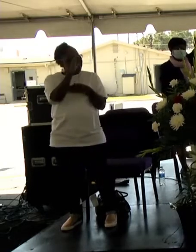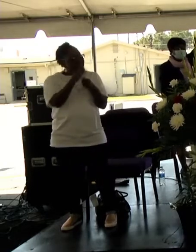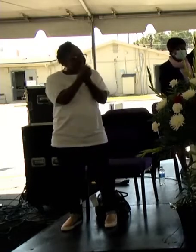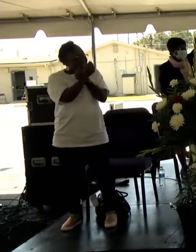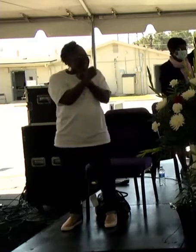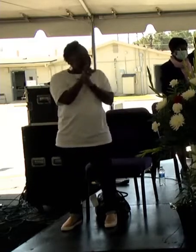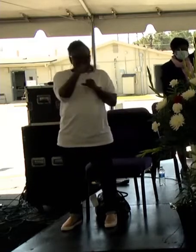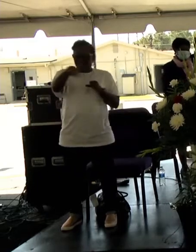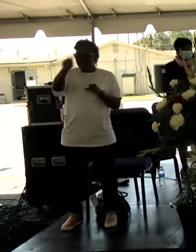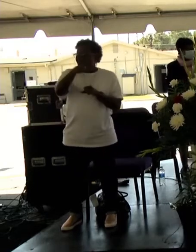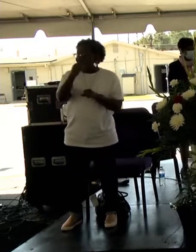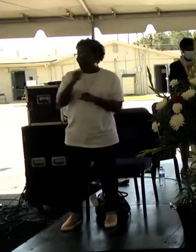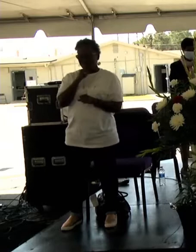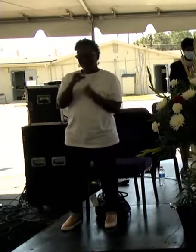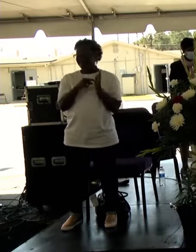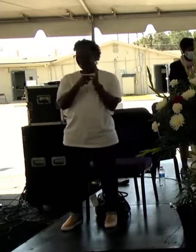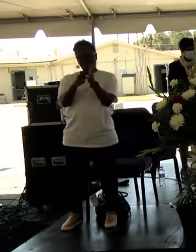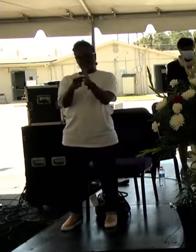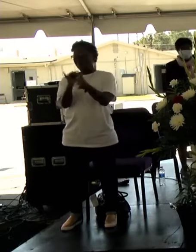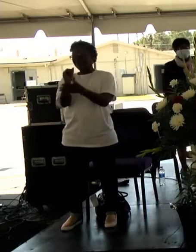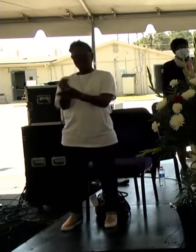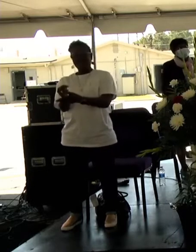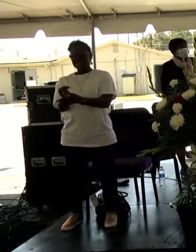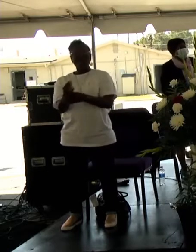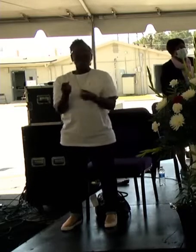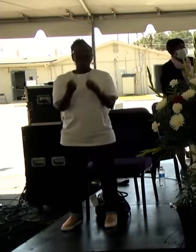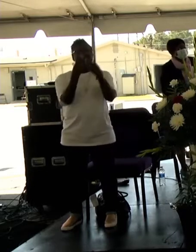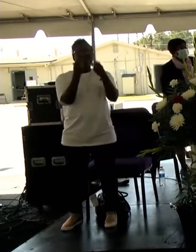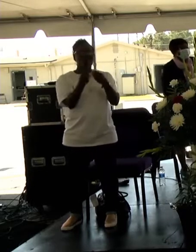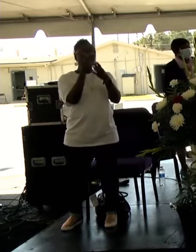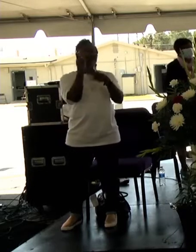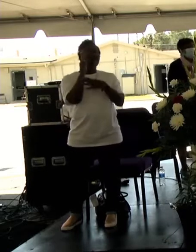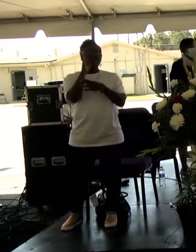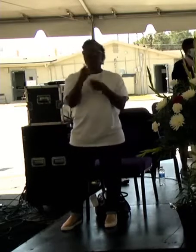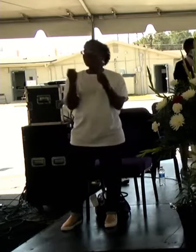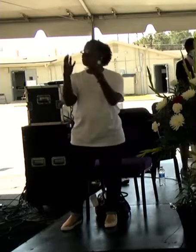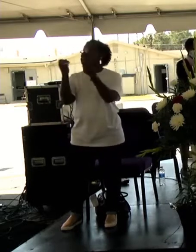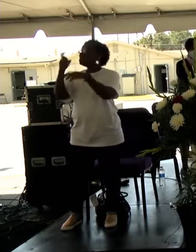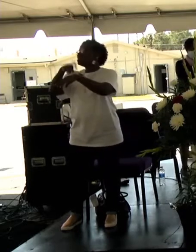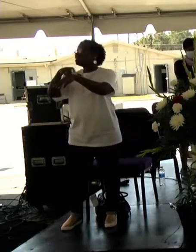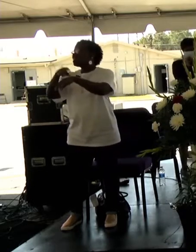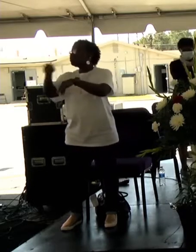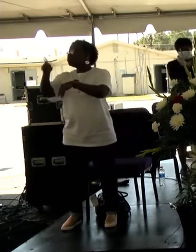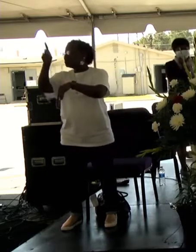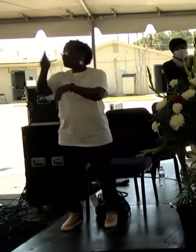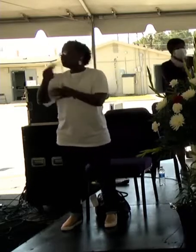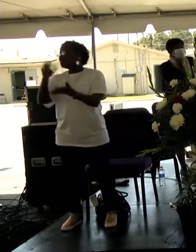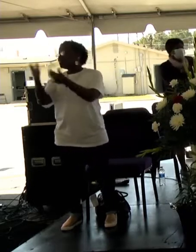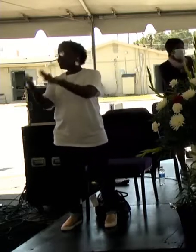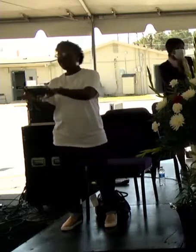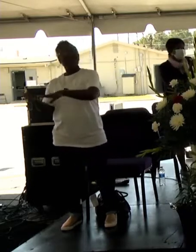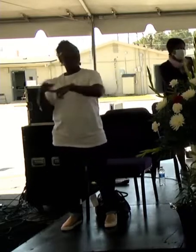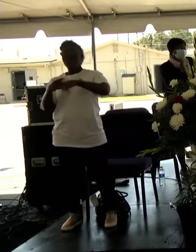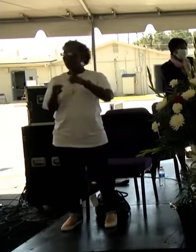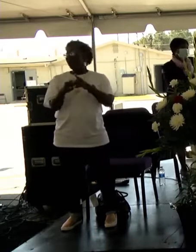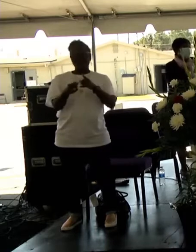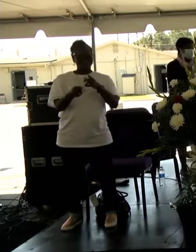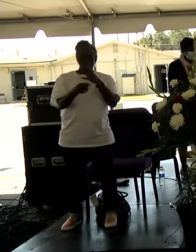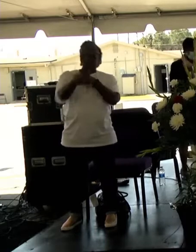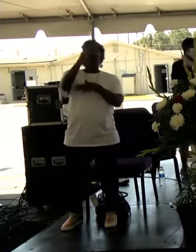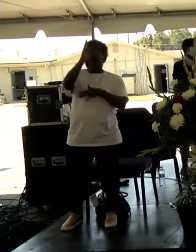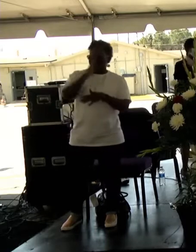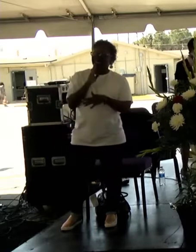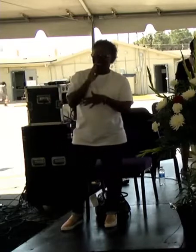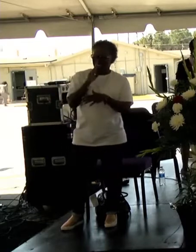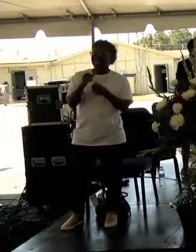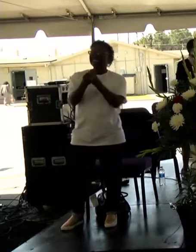many of you know God knows he did stuff and you didn't deserve it? How many know you messed up many times, could have been gone, should have been dead and gone to hell,